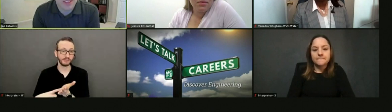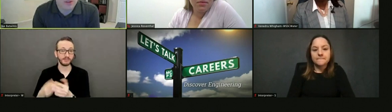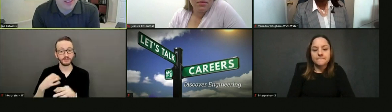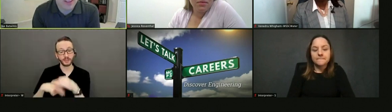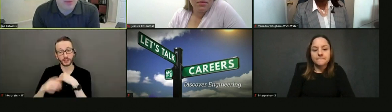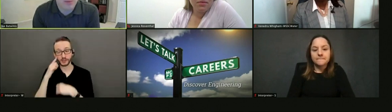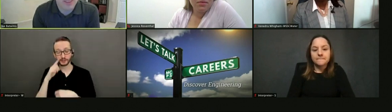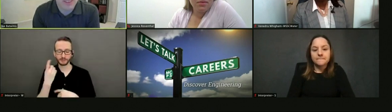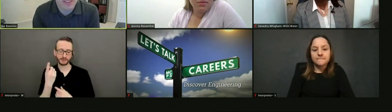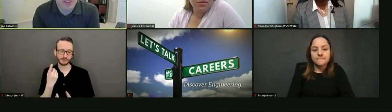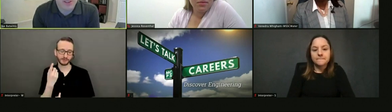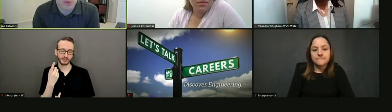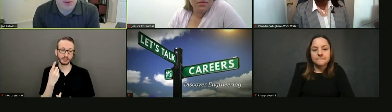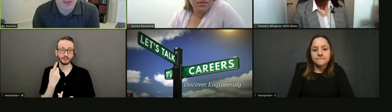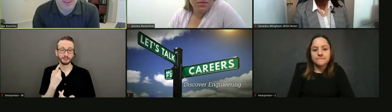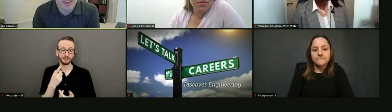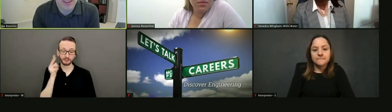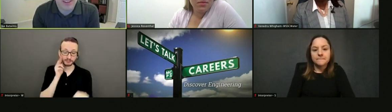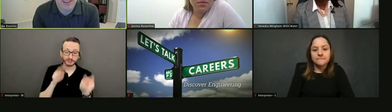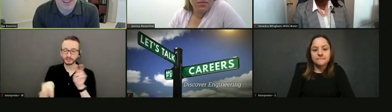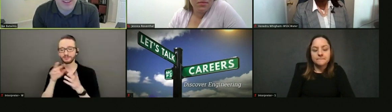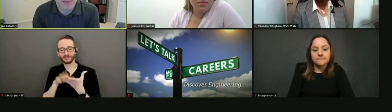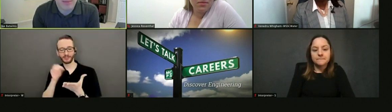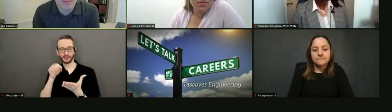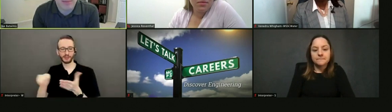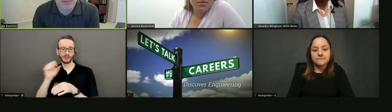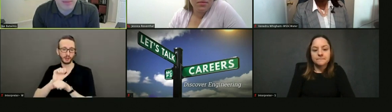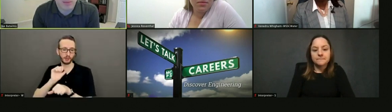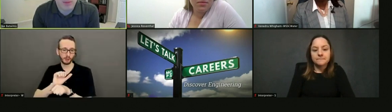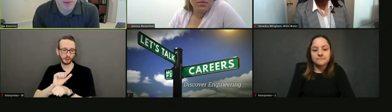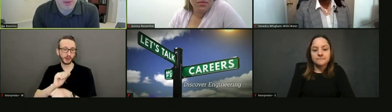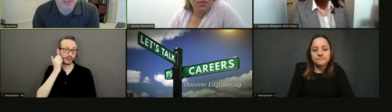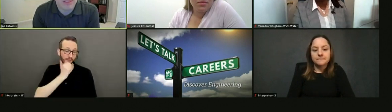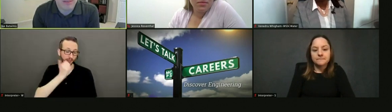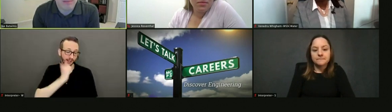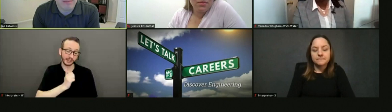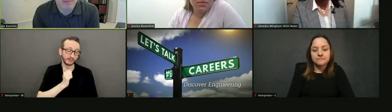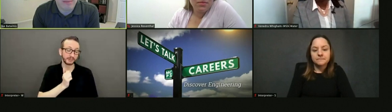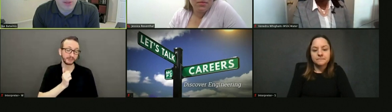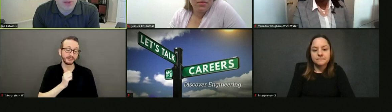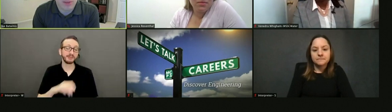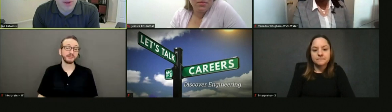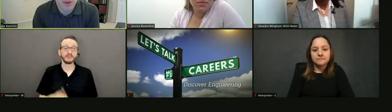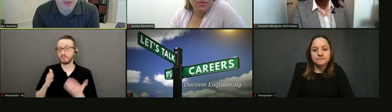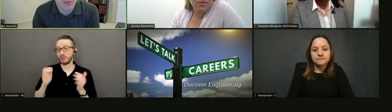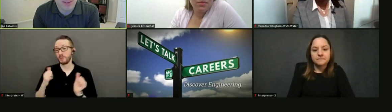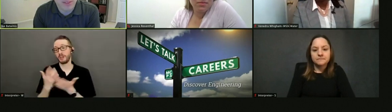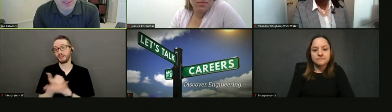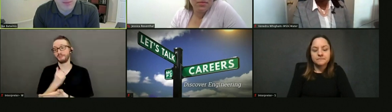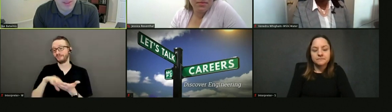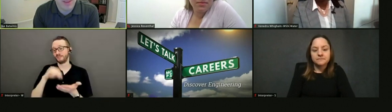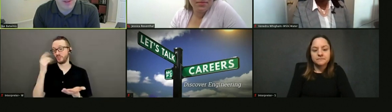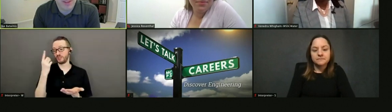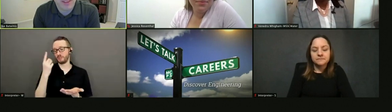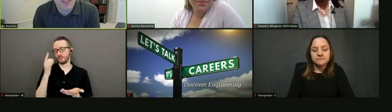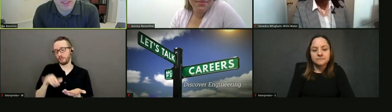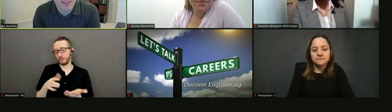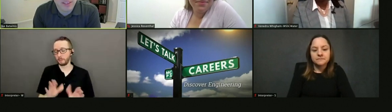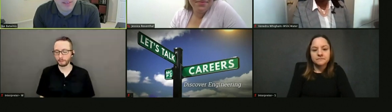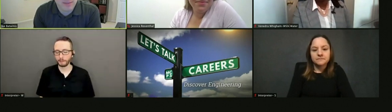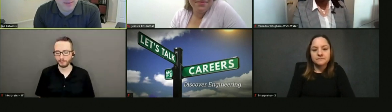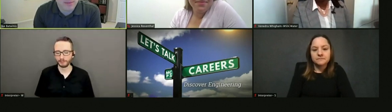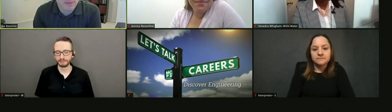for basically learning how engineers work every day, you might be able to learn something that way or find something that way.